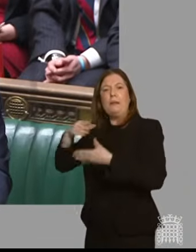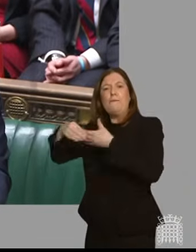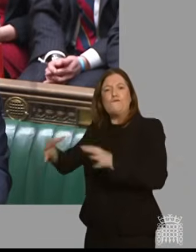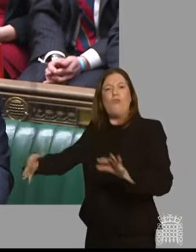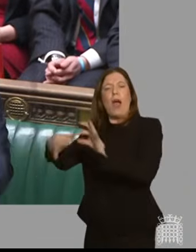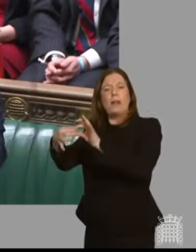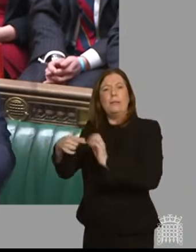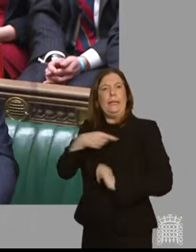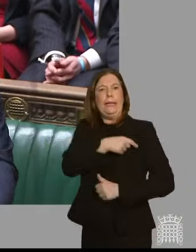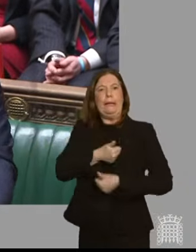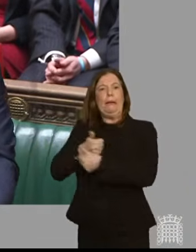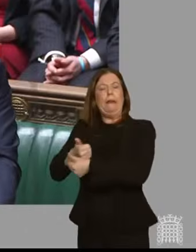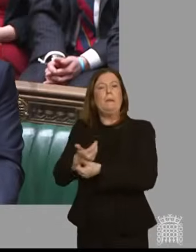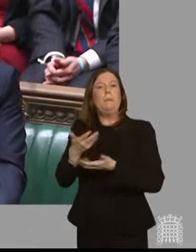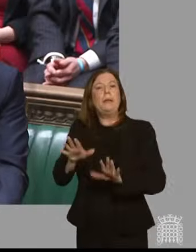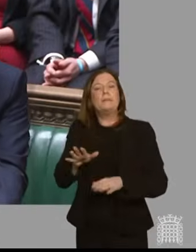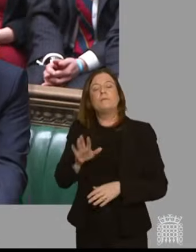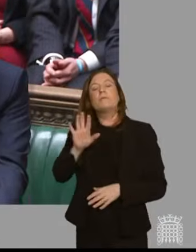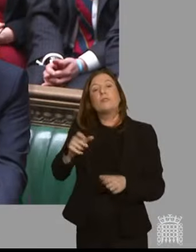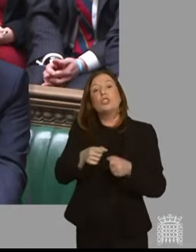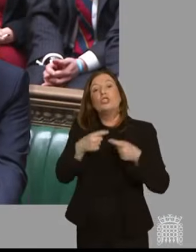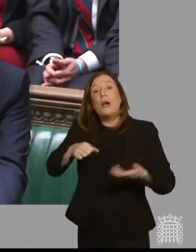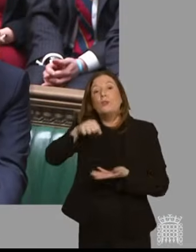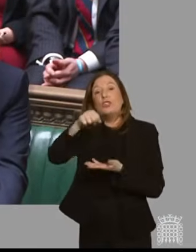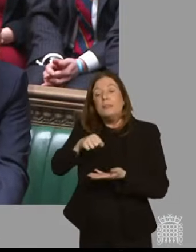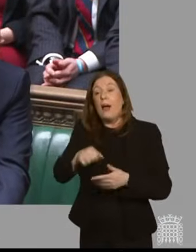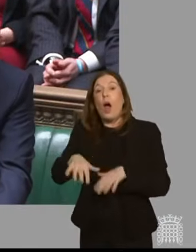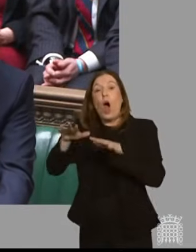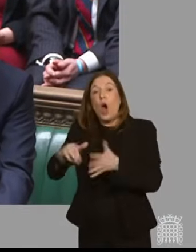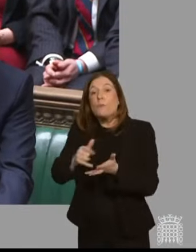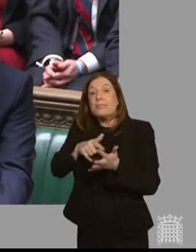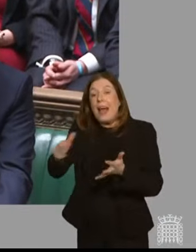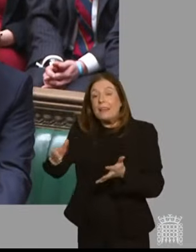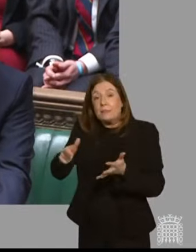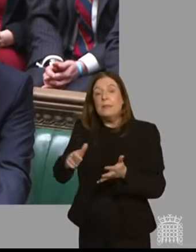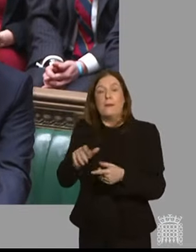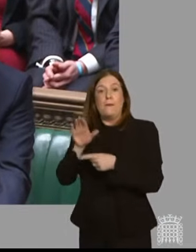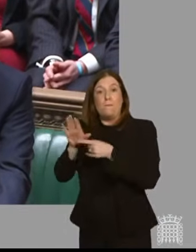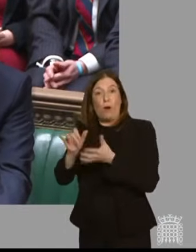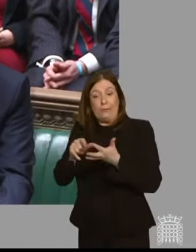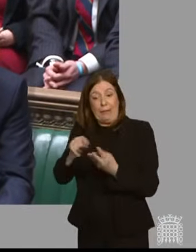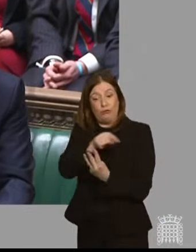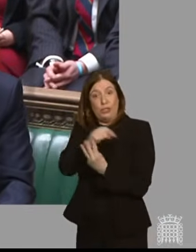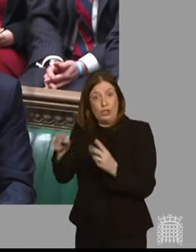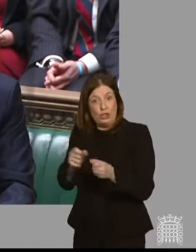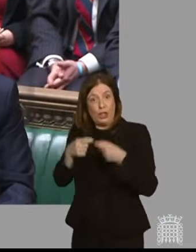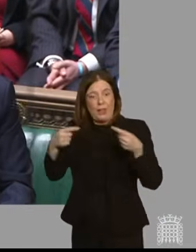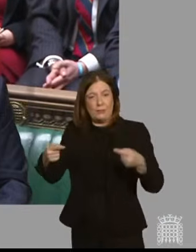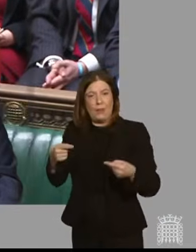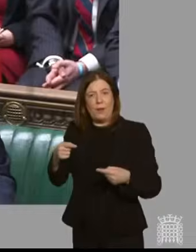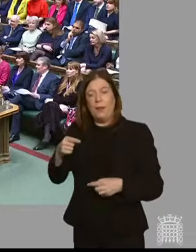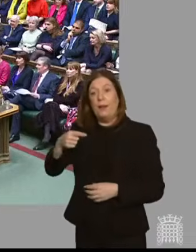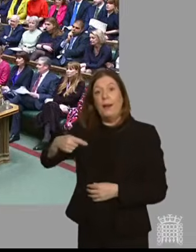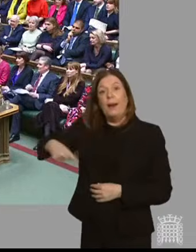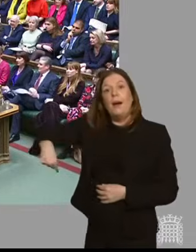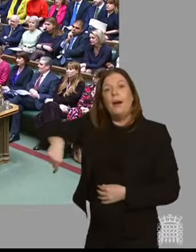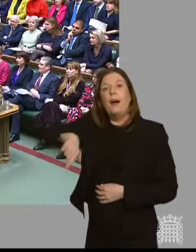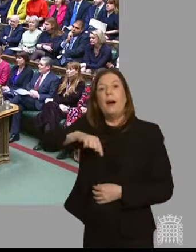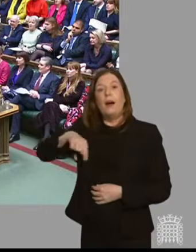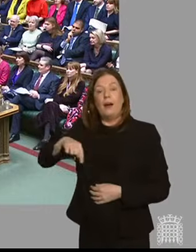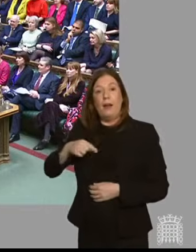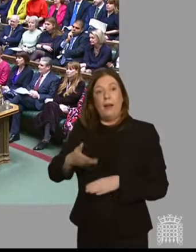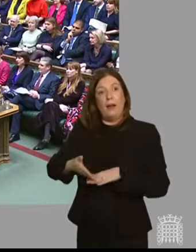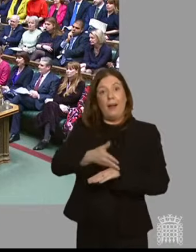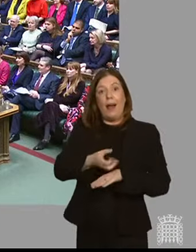Shadow Home Secretary and indeed the Shadow Foreign Secretary refused to back the former Labour leader. But he didn't, because